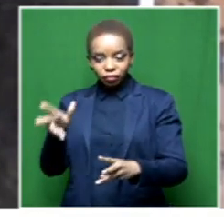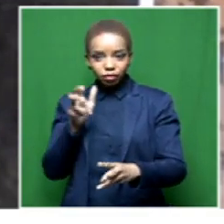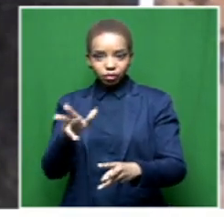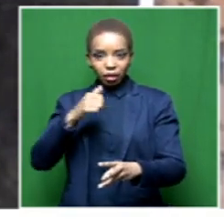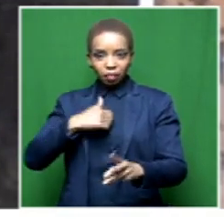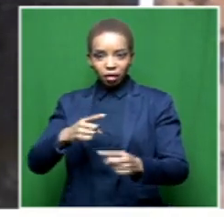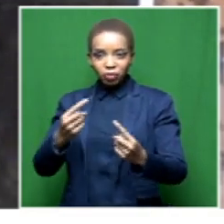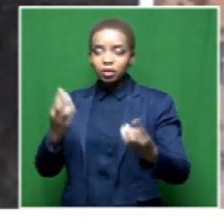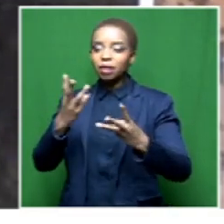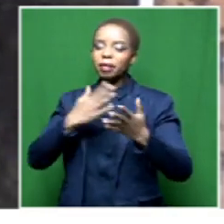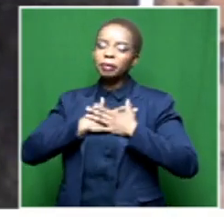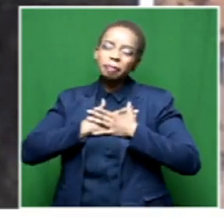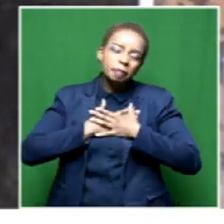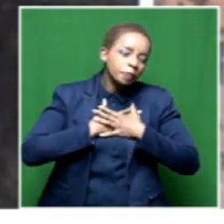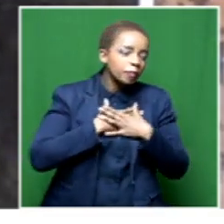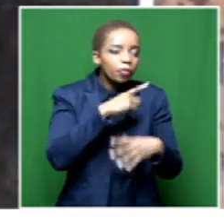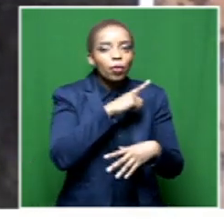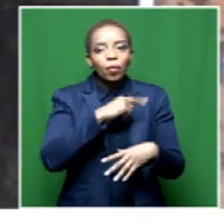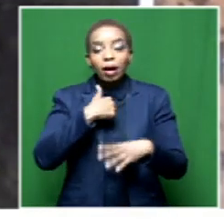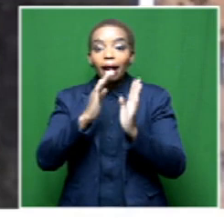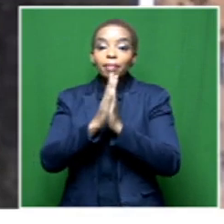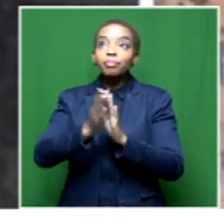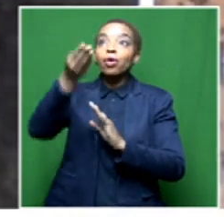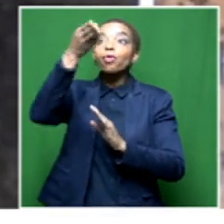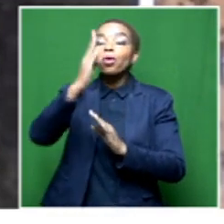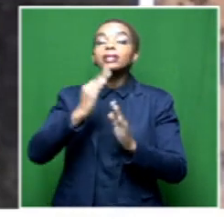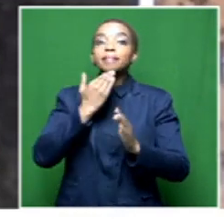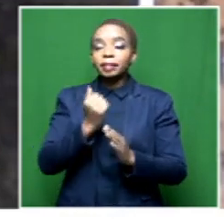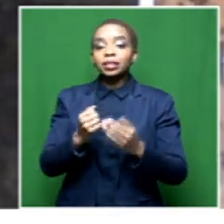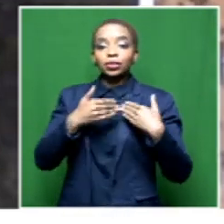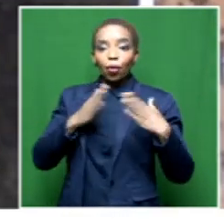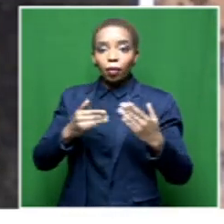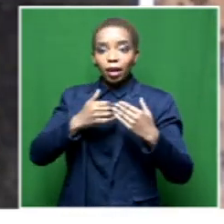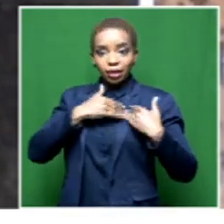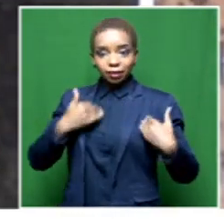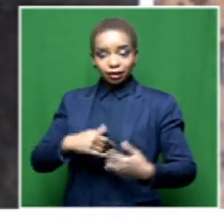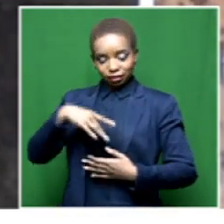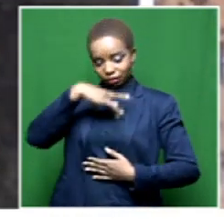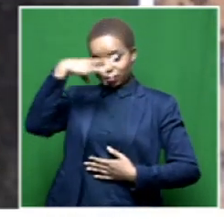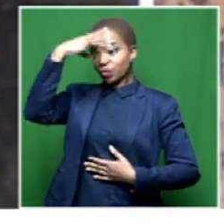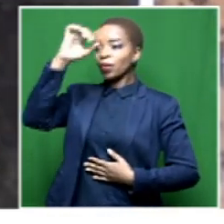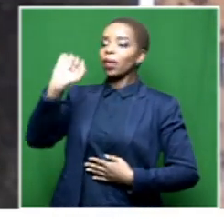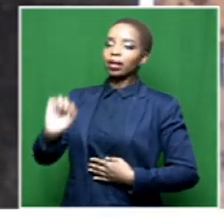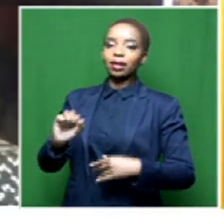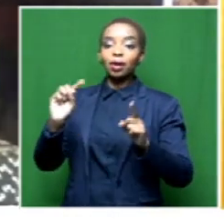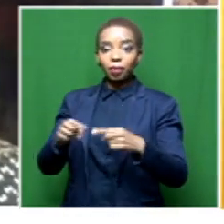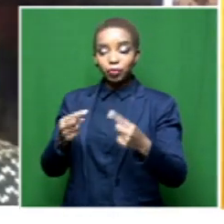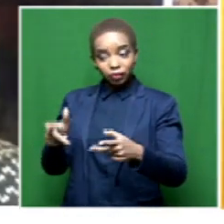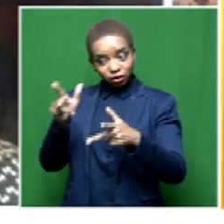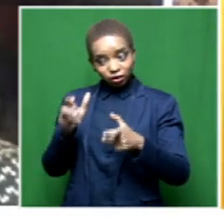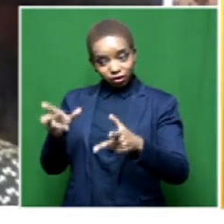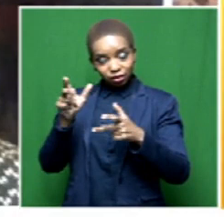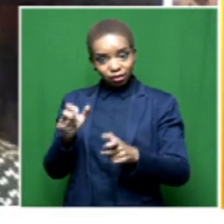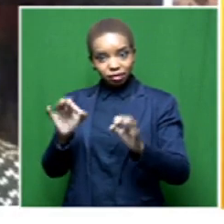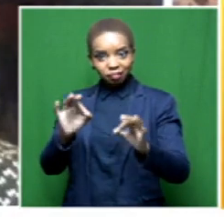that my creator may open their spiritual ears, so that when the music reaches to them, it may touch their soul. Right. And talk to us, if you